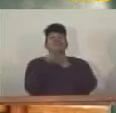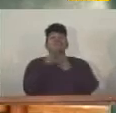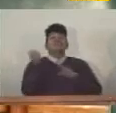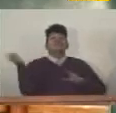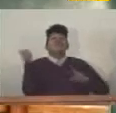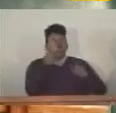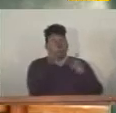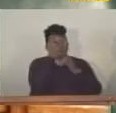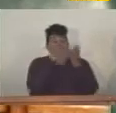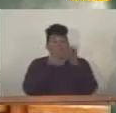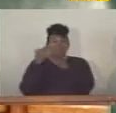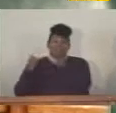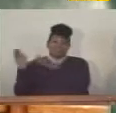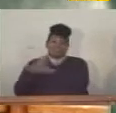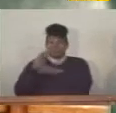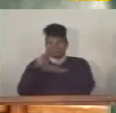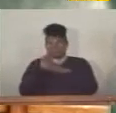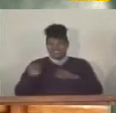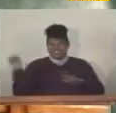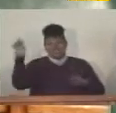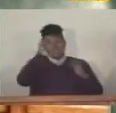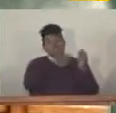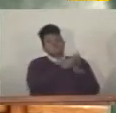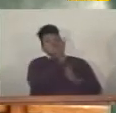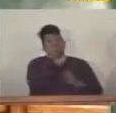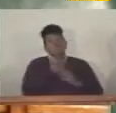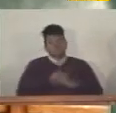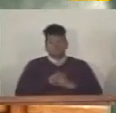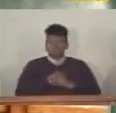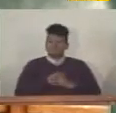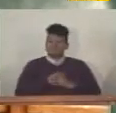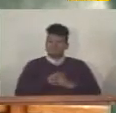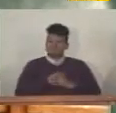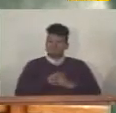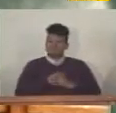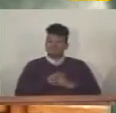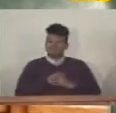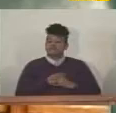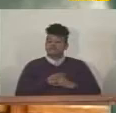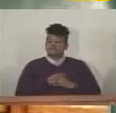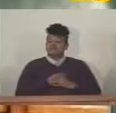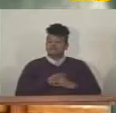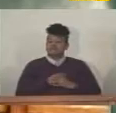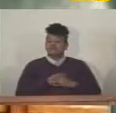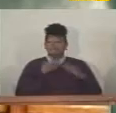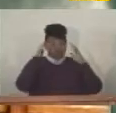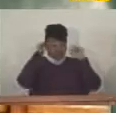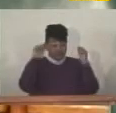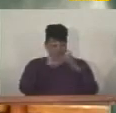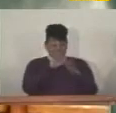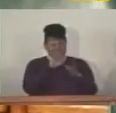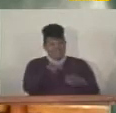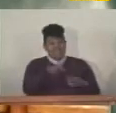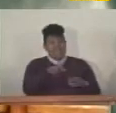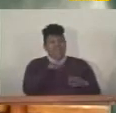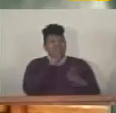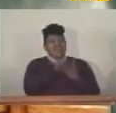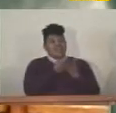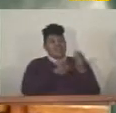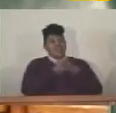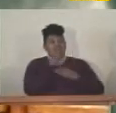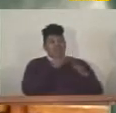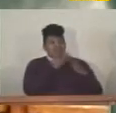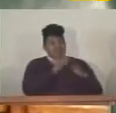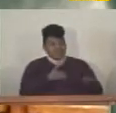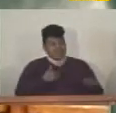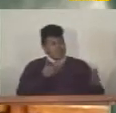all aspects of business and growth. Mr. President, in this regard, on the matter of economic divide,